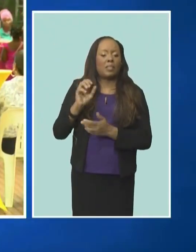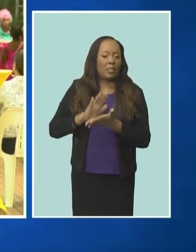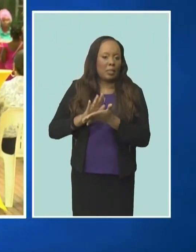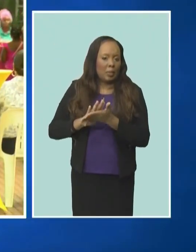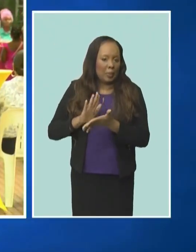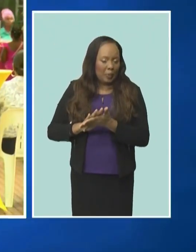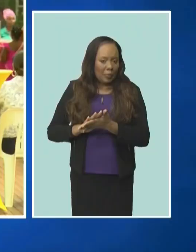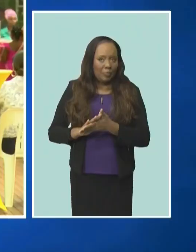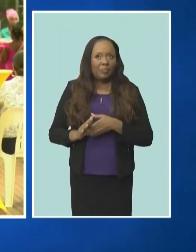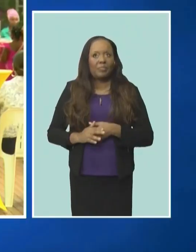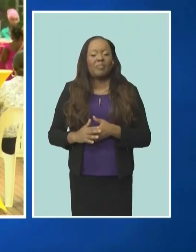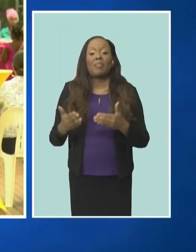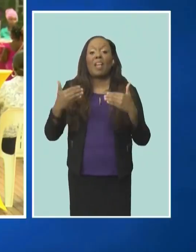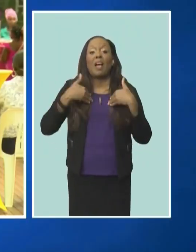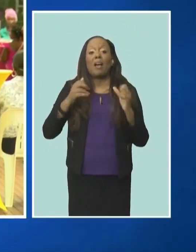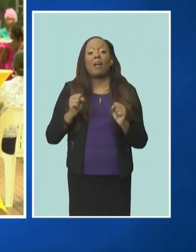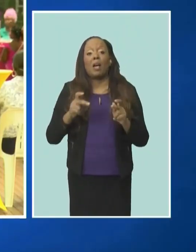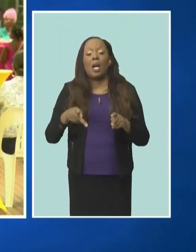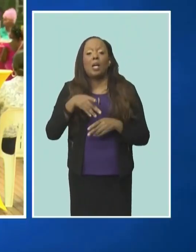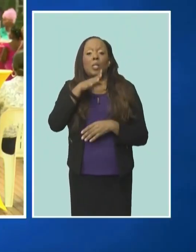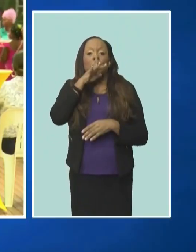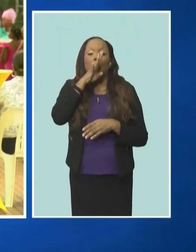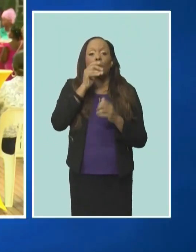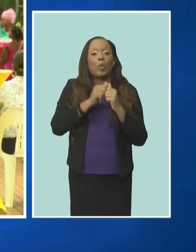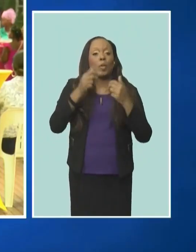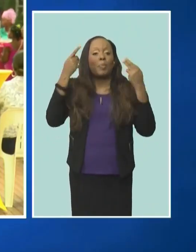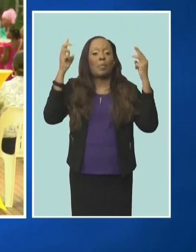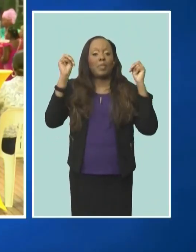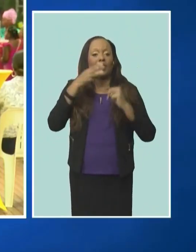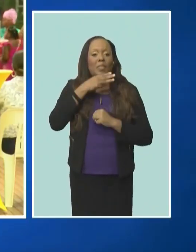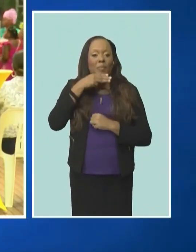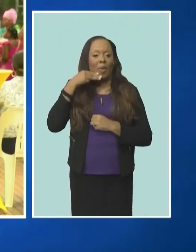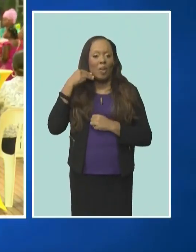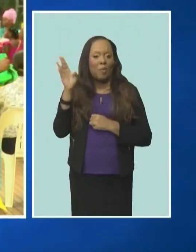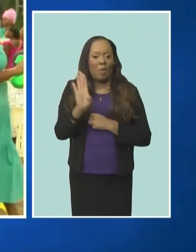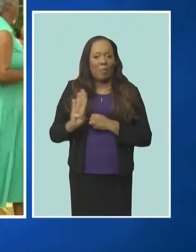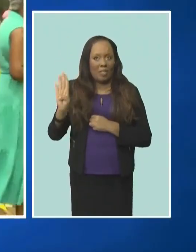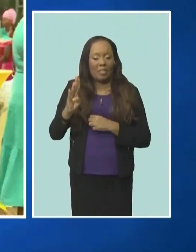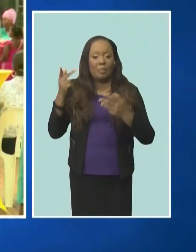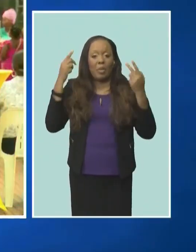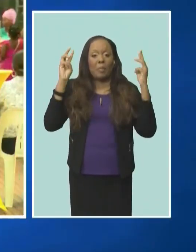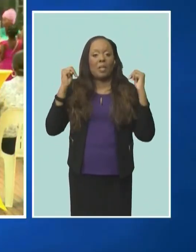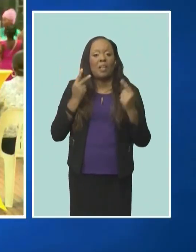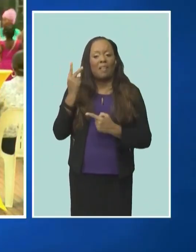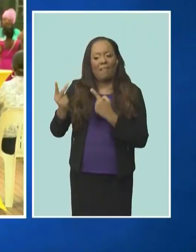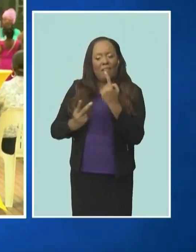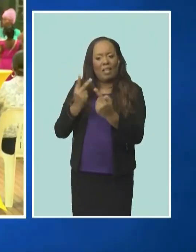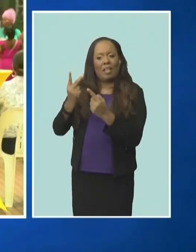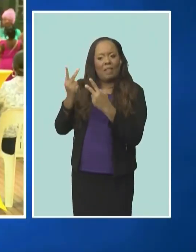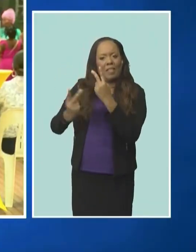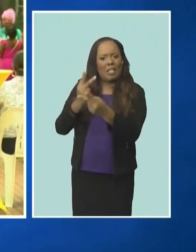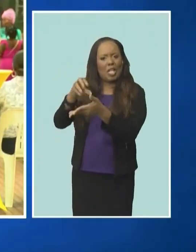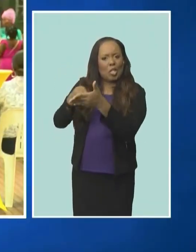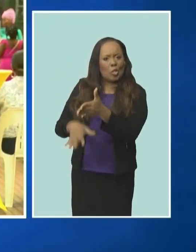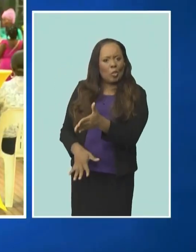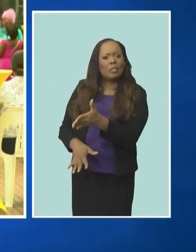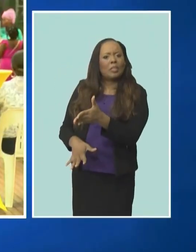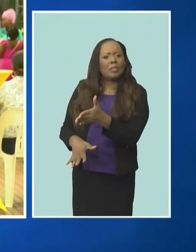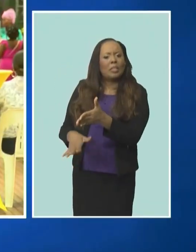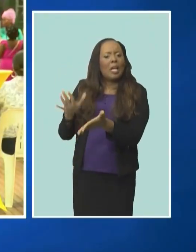speak with Prime Minister Mia Amor-Motley today. The Prime Minister visited the students at their base with their